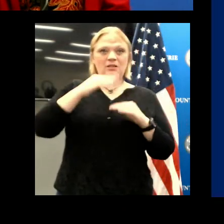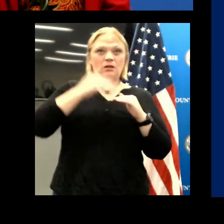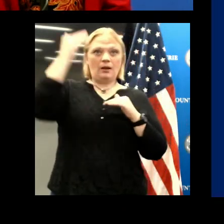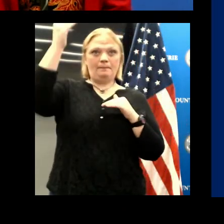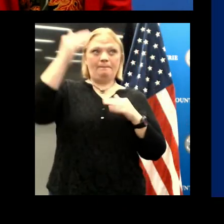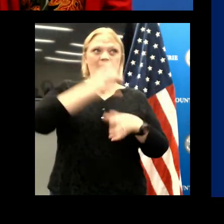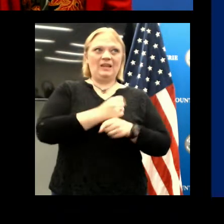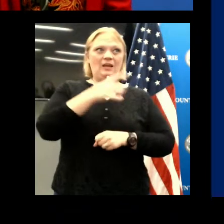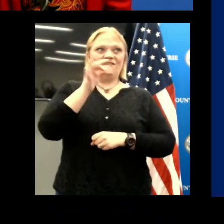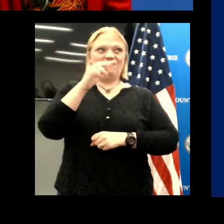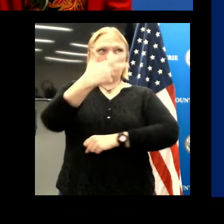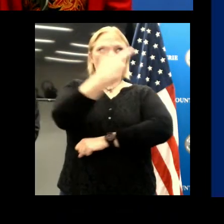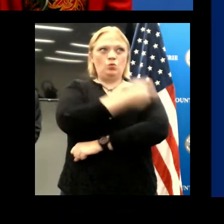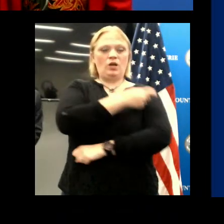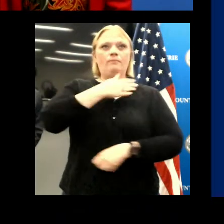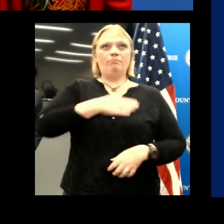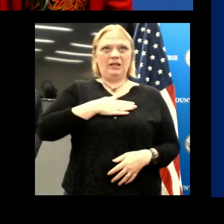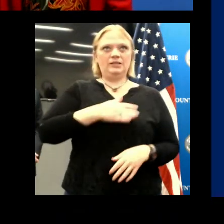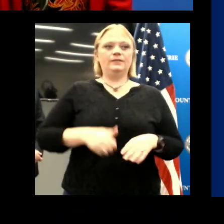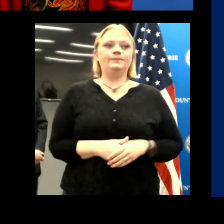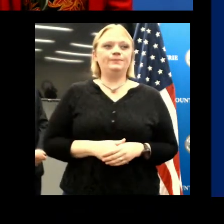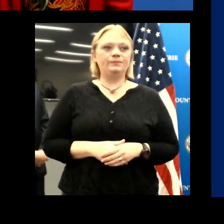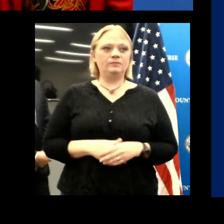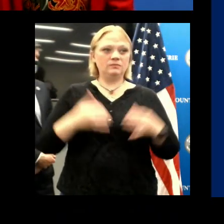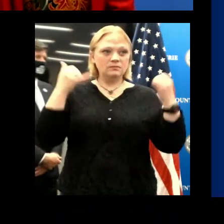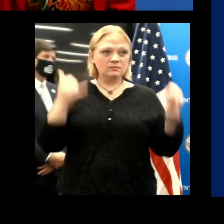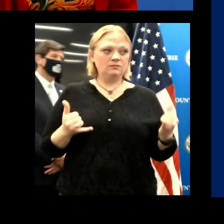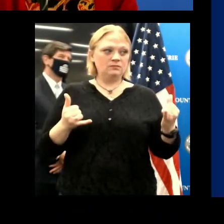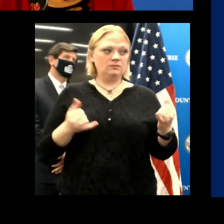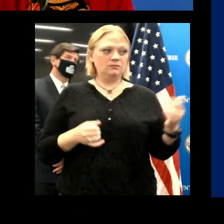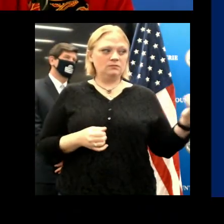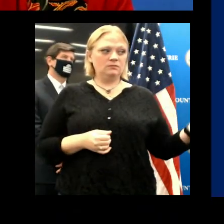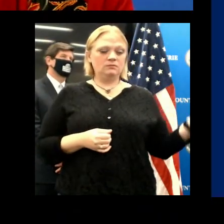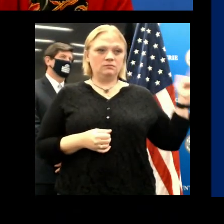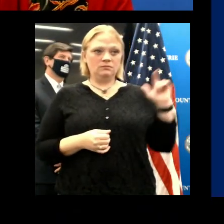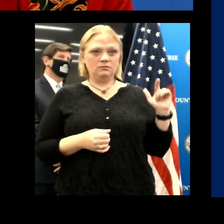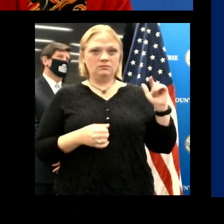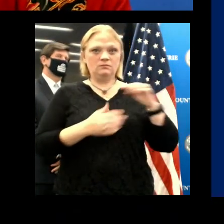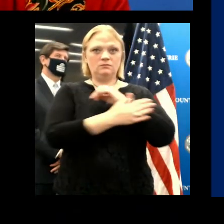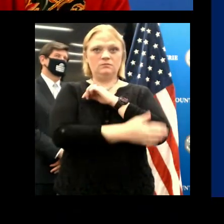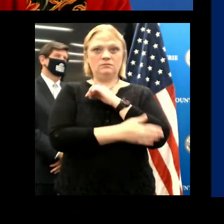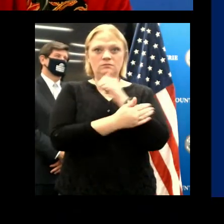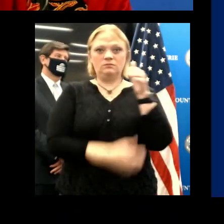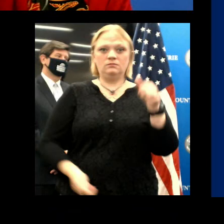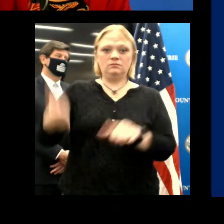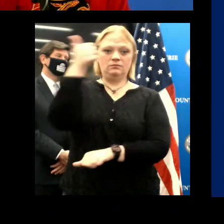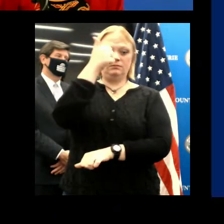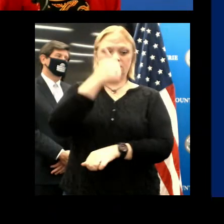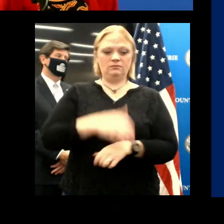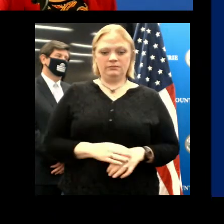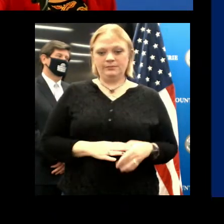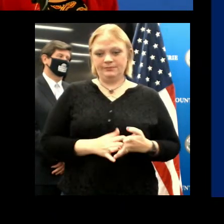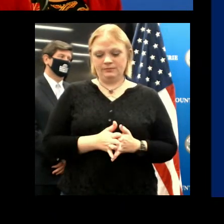a flu vaccine, please. And I will turn it over to our county executive.